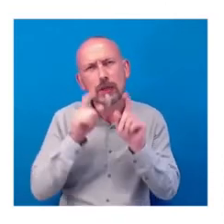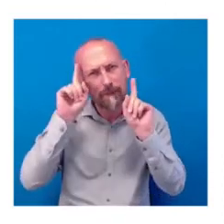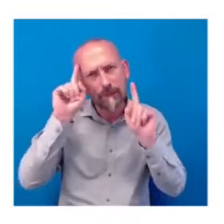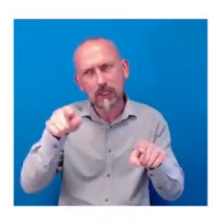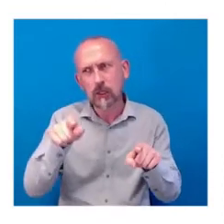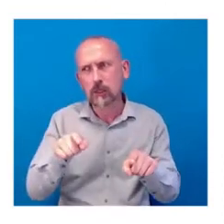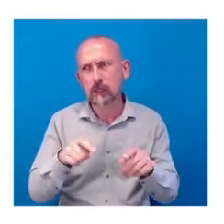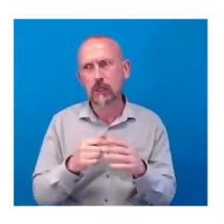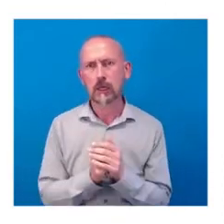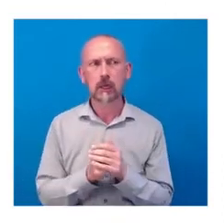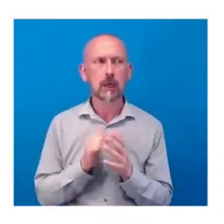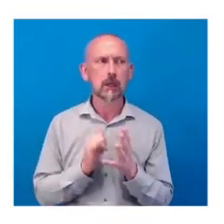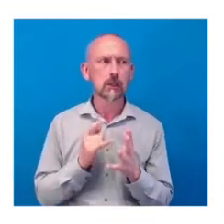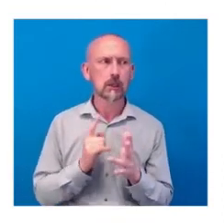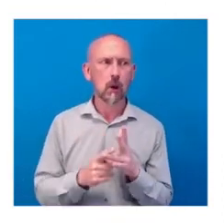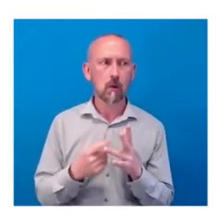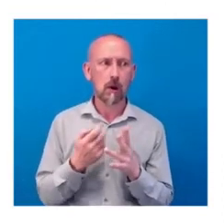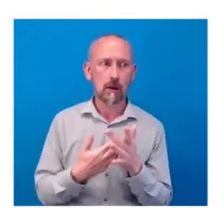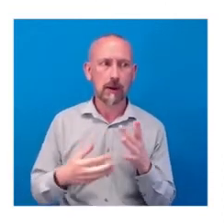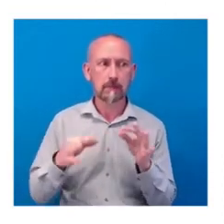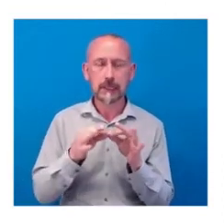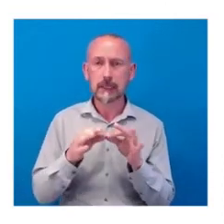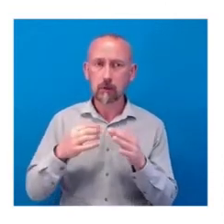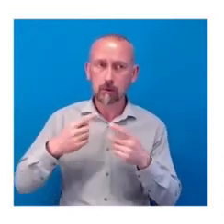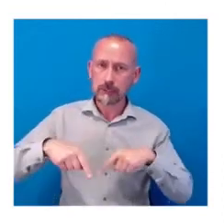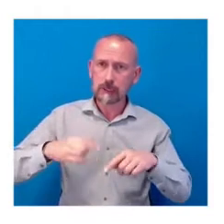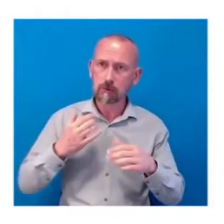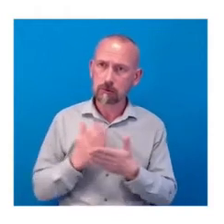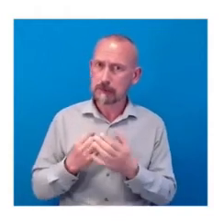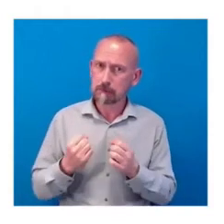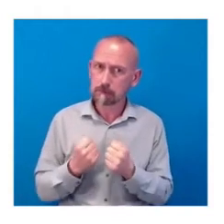At RNIB, we strongly believe in innovation. For example,